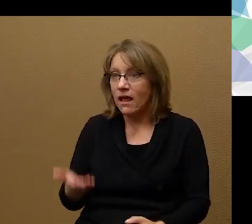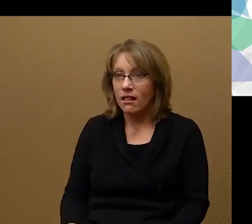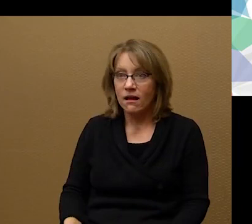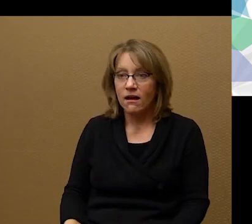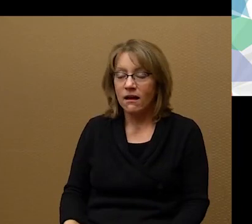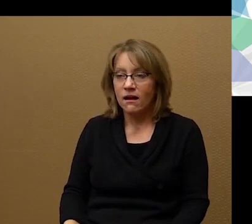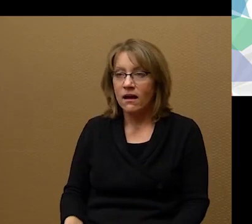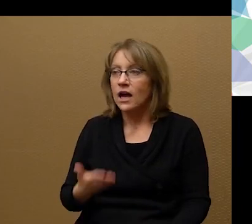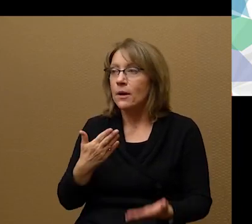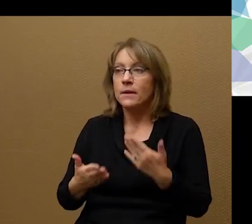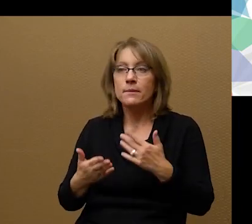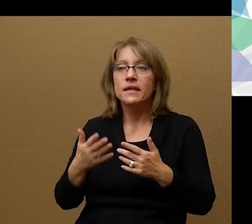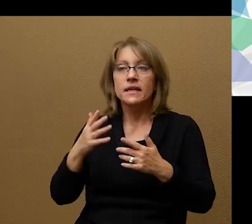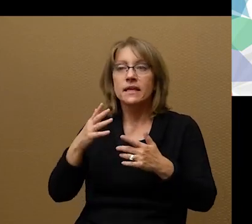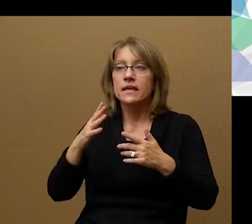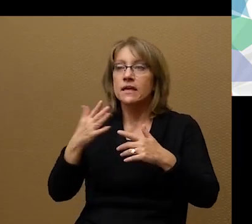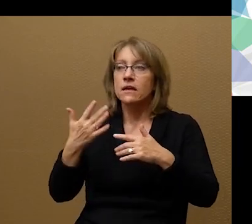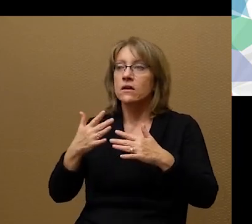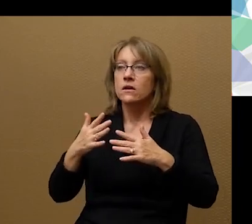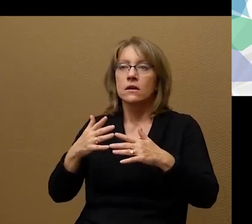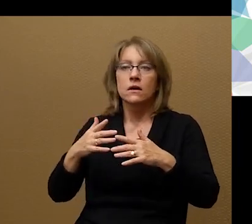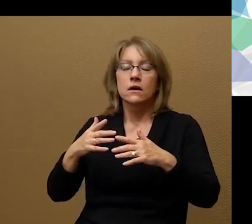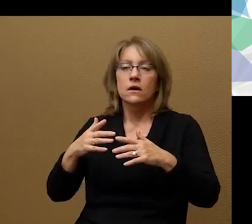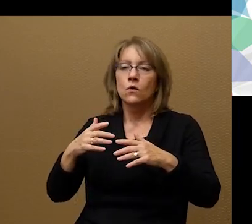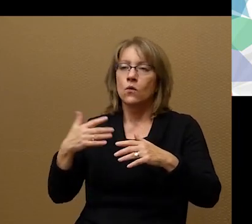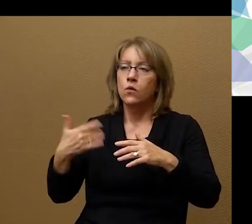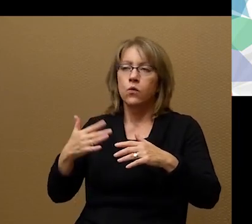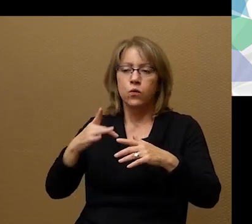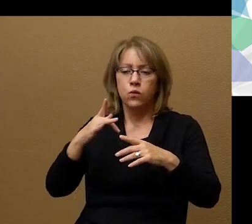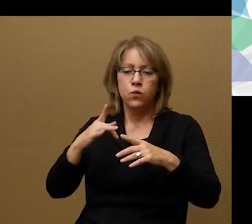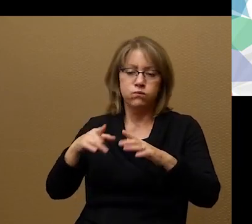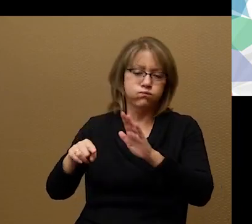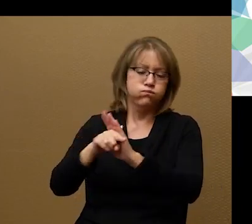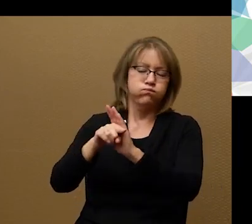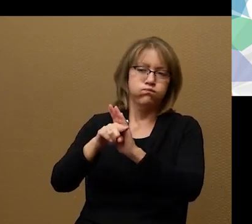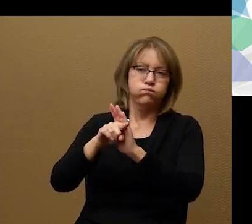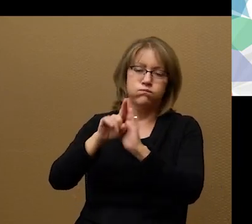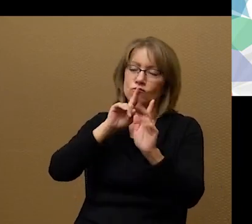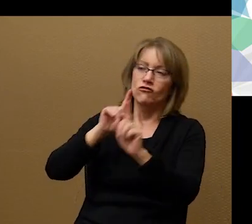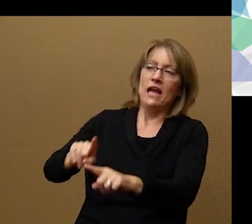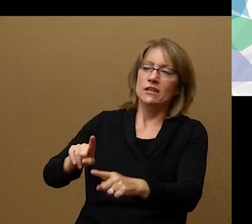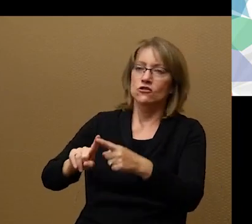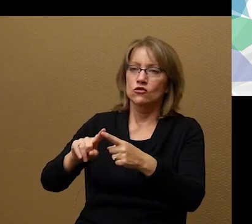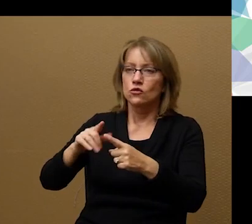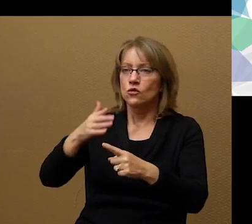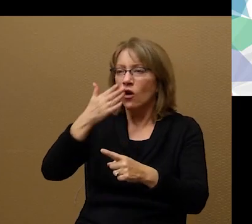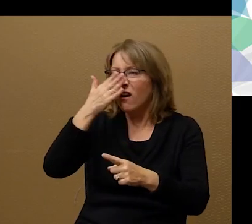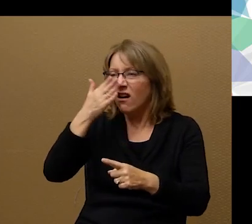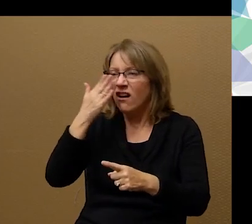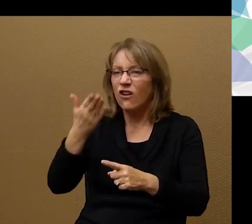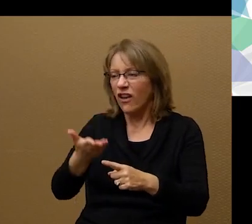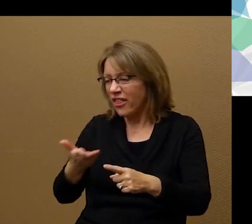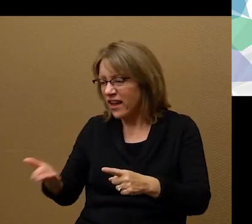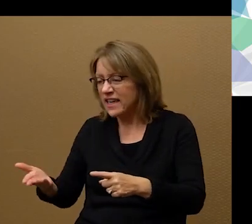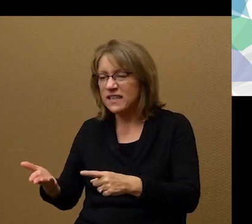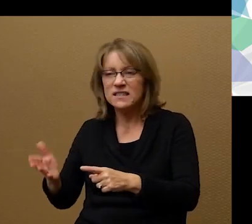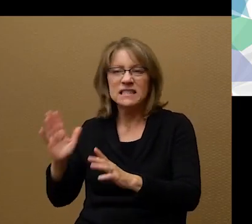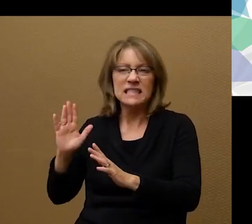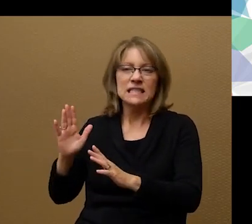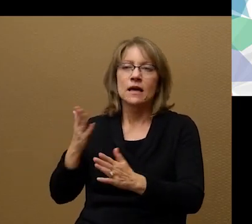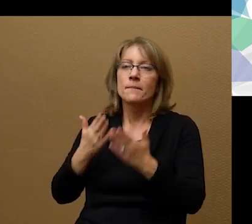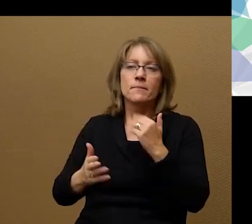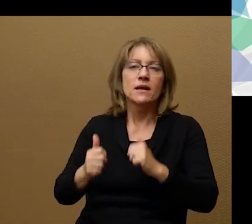show extreme aversive reactions to odors or some substances, and they might not use a